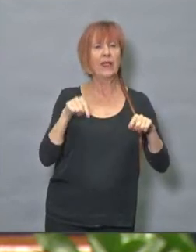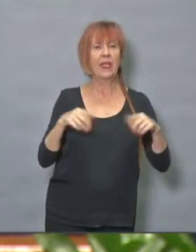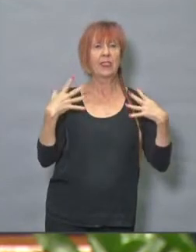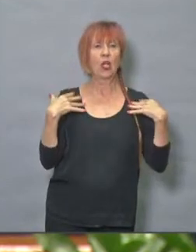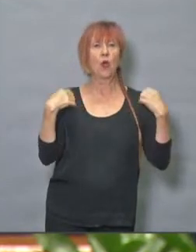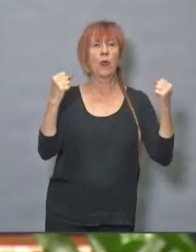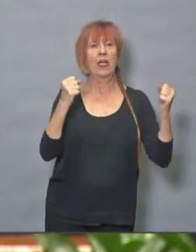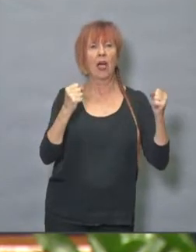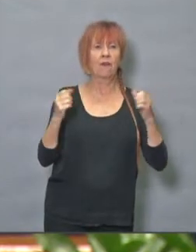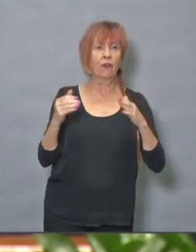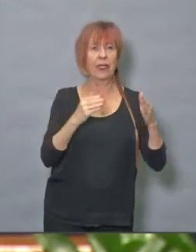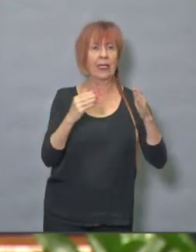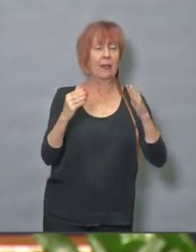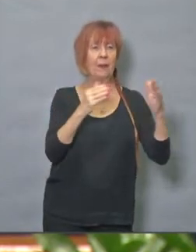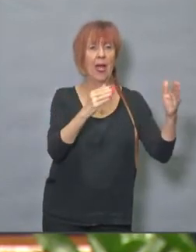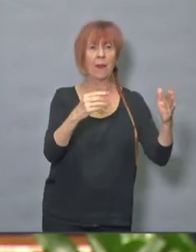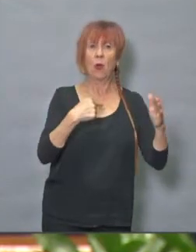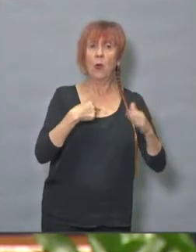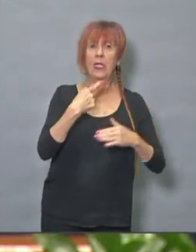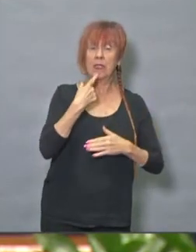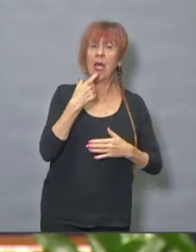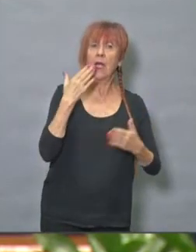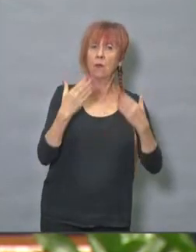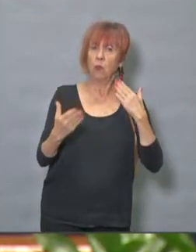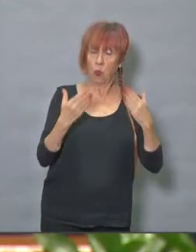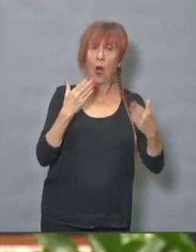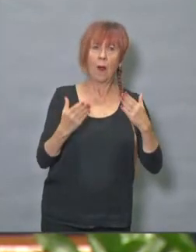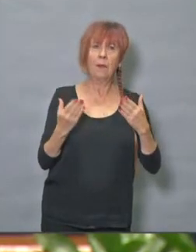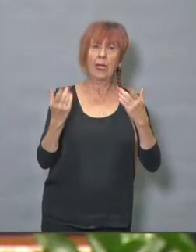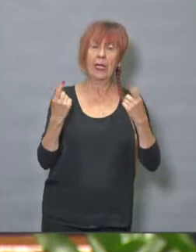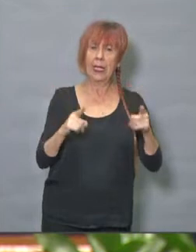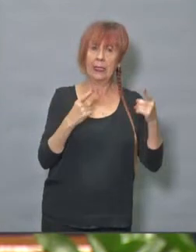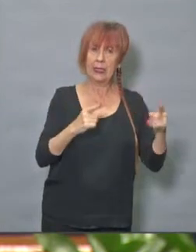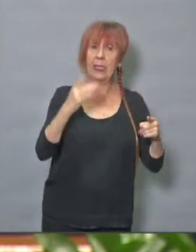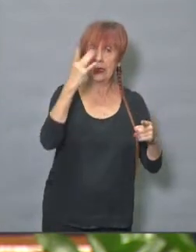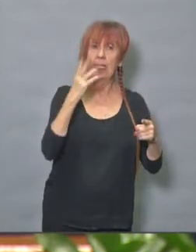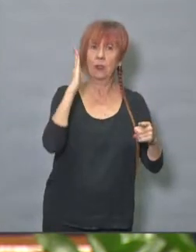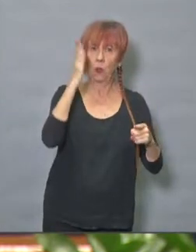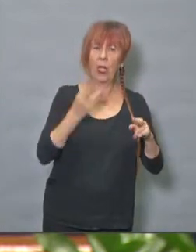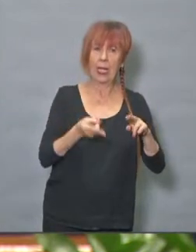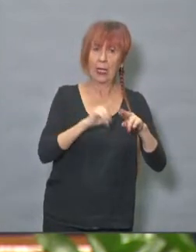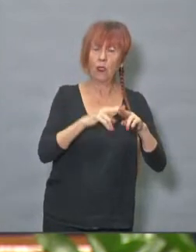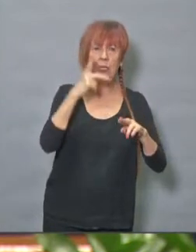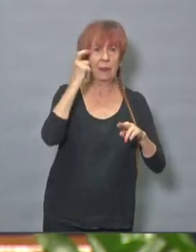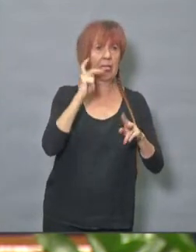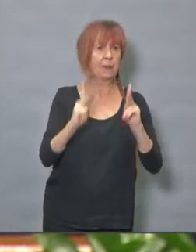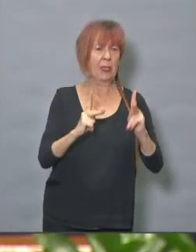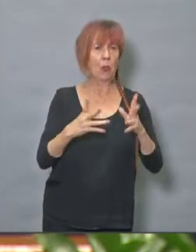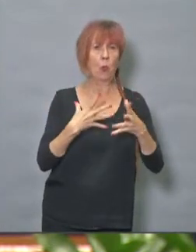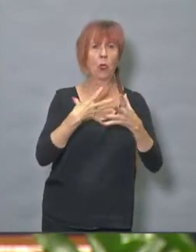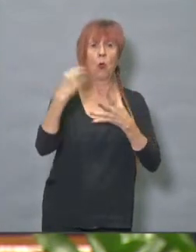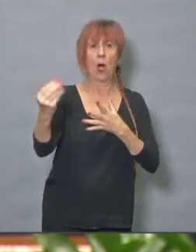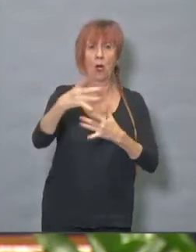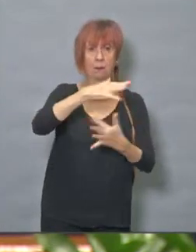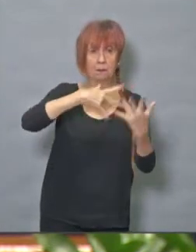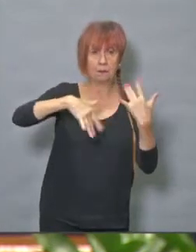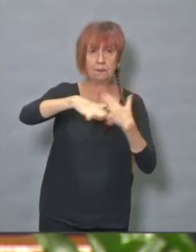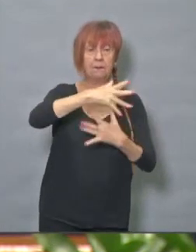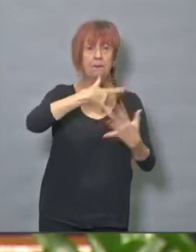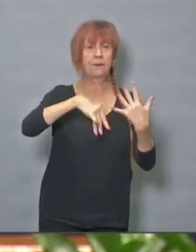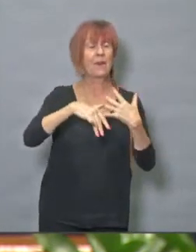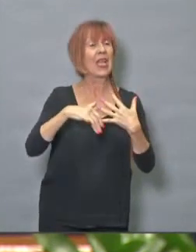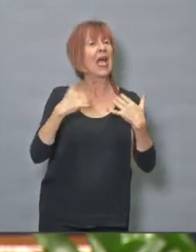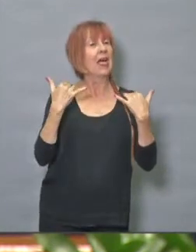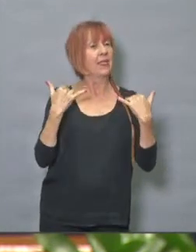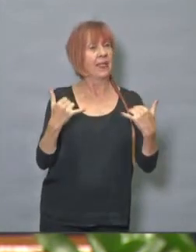said it's likely that the number of cases will increase as more people are out of their homes and around other people. Now it's going to